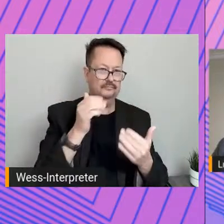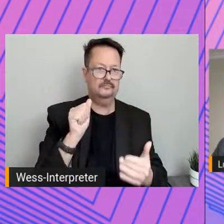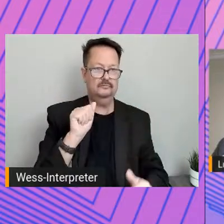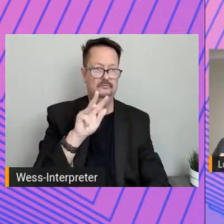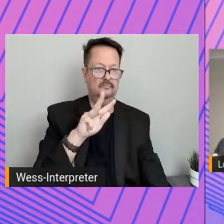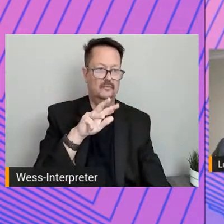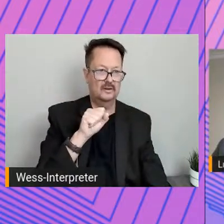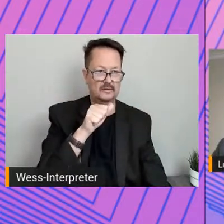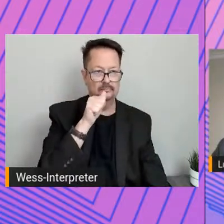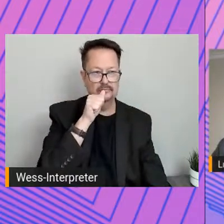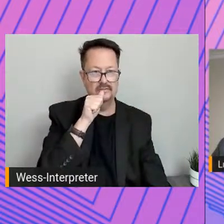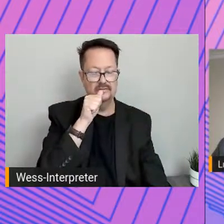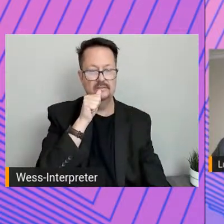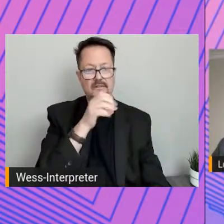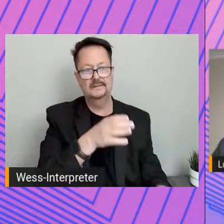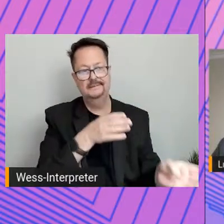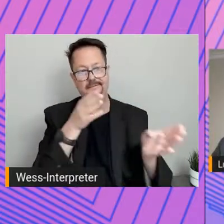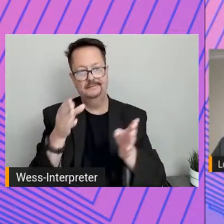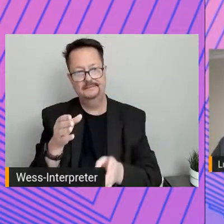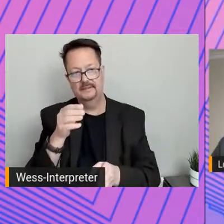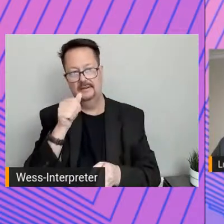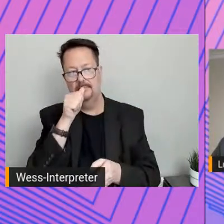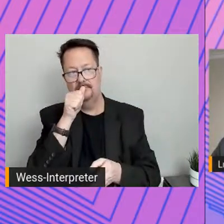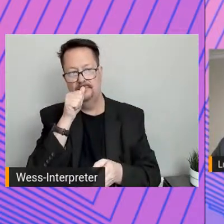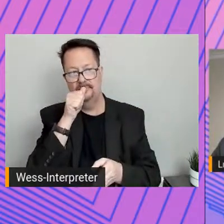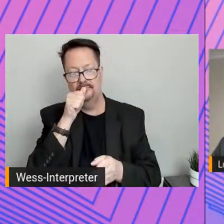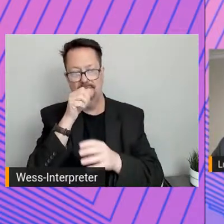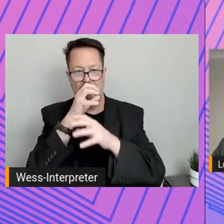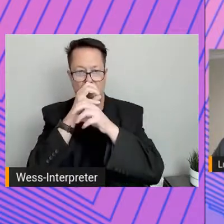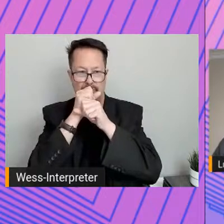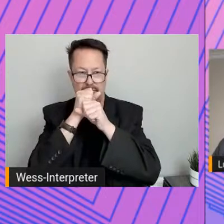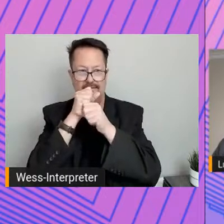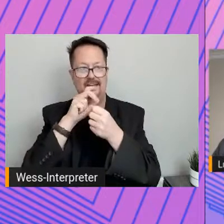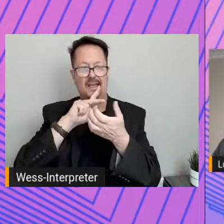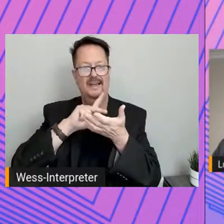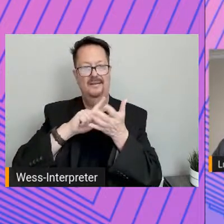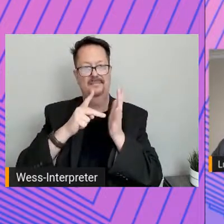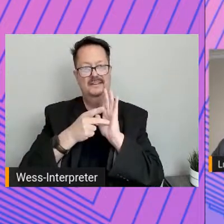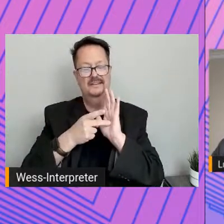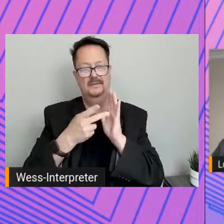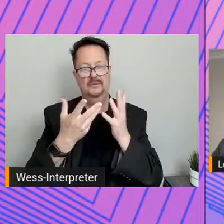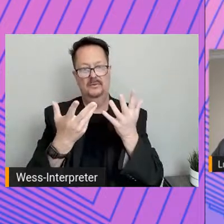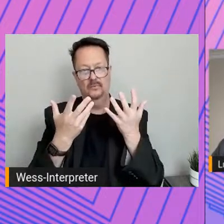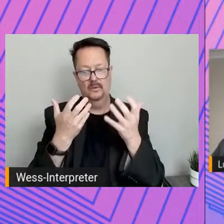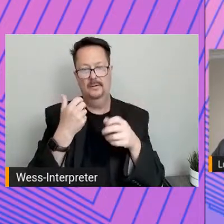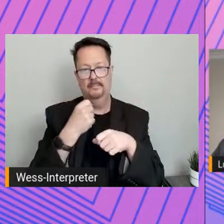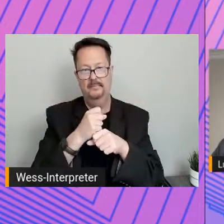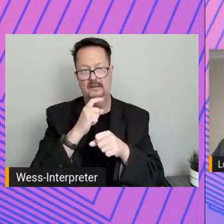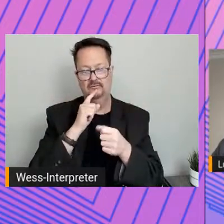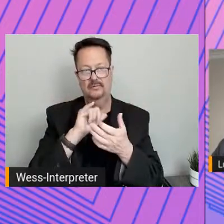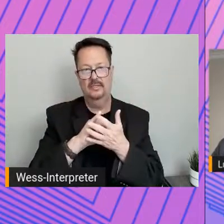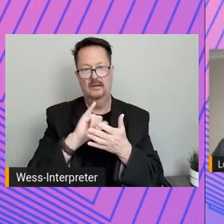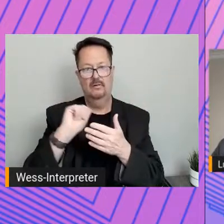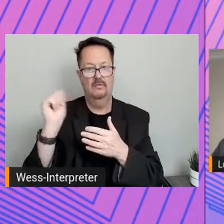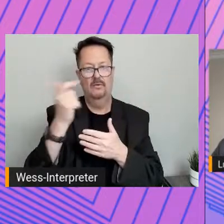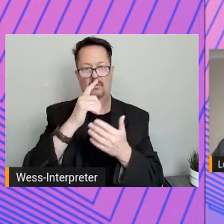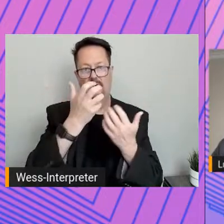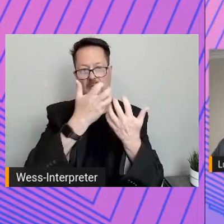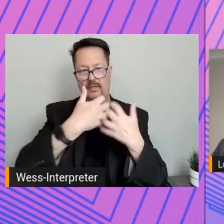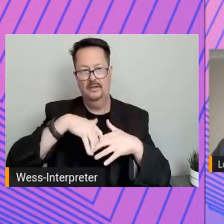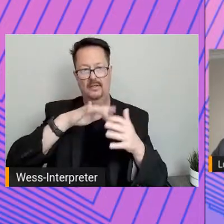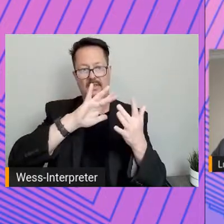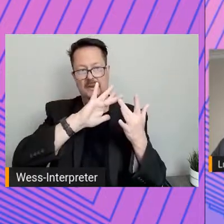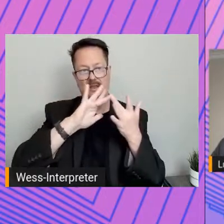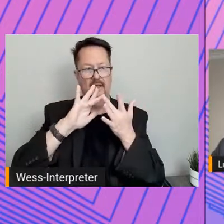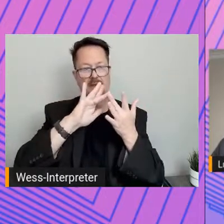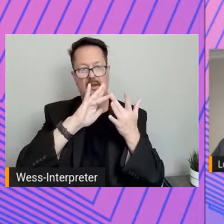And by, in a private sense, I essentially am speaking about the fact that we wanted to make sure that all of the networking, the network traffic